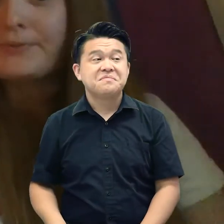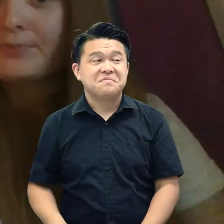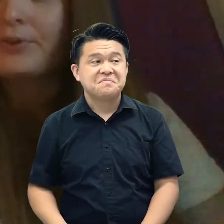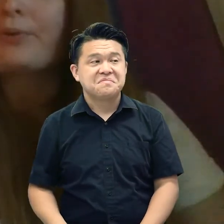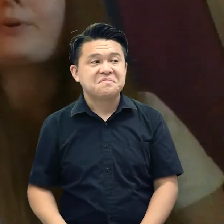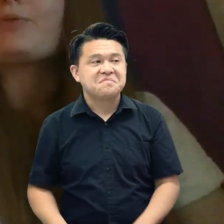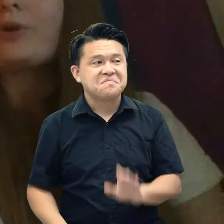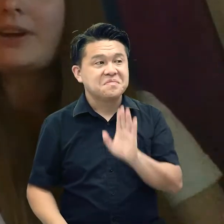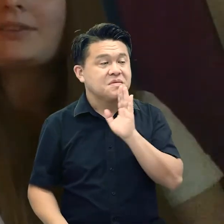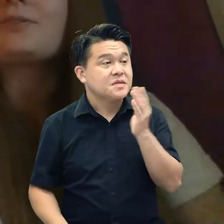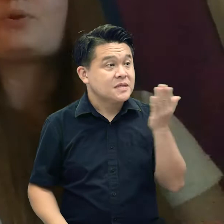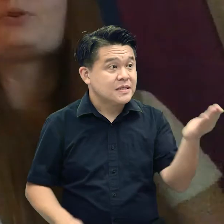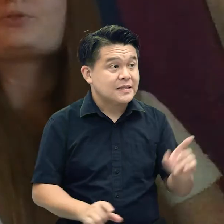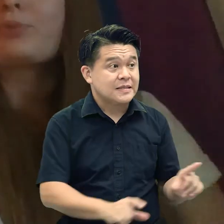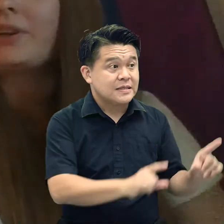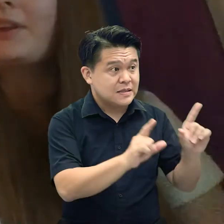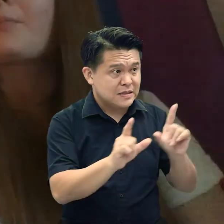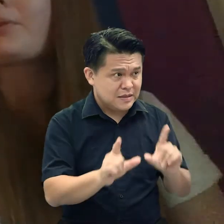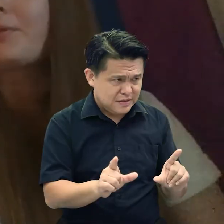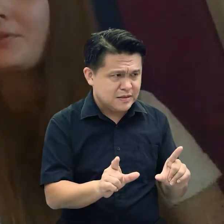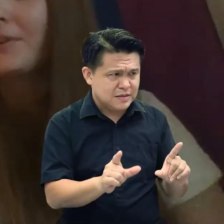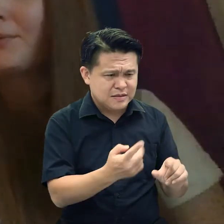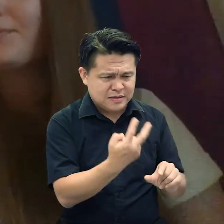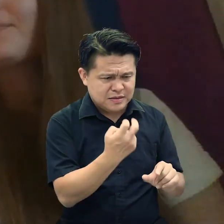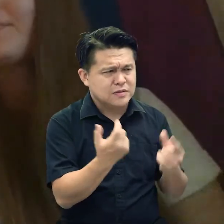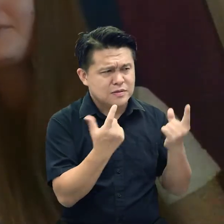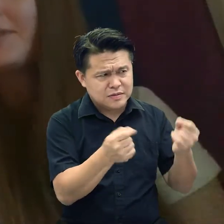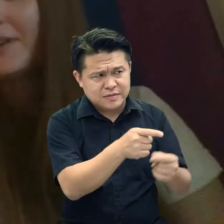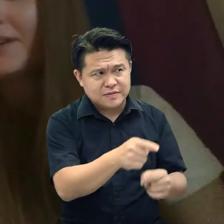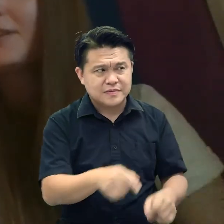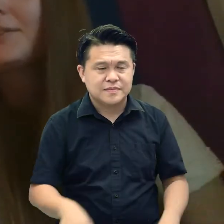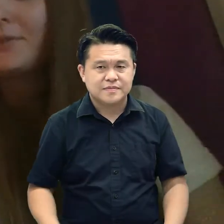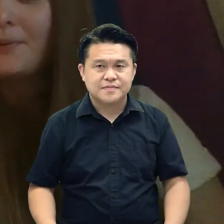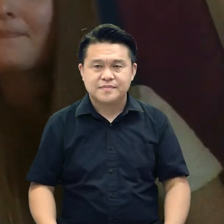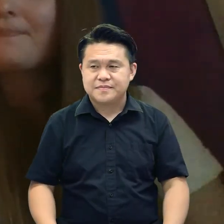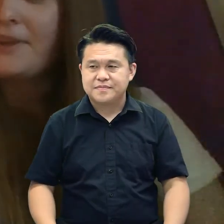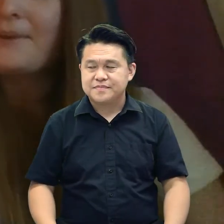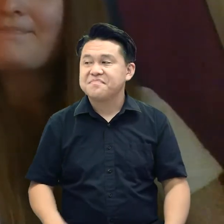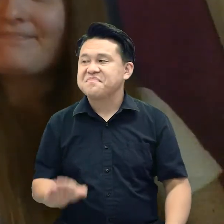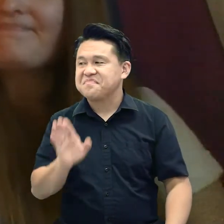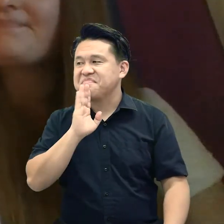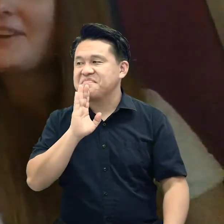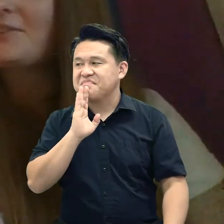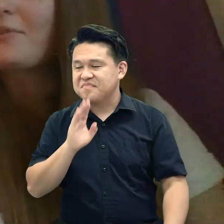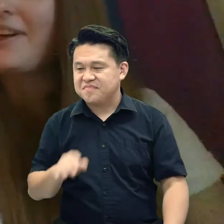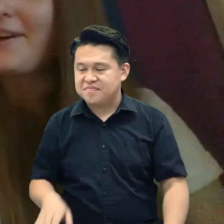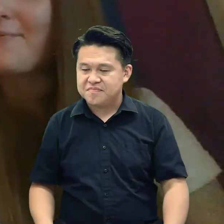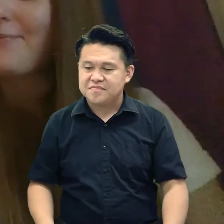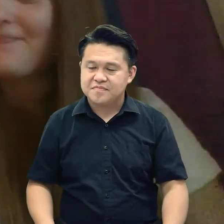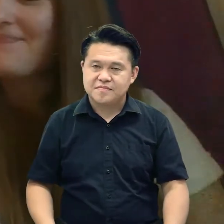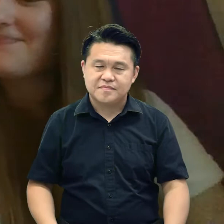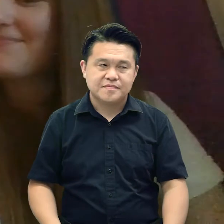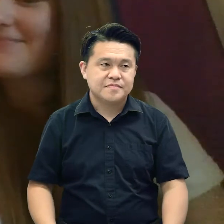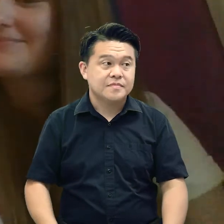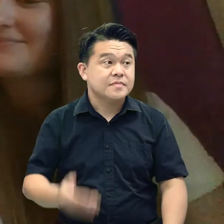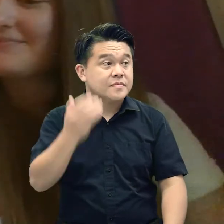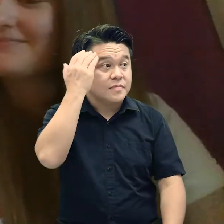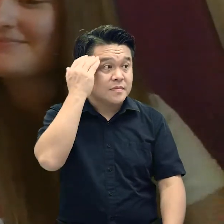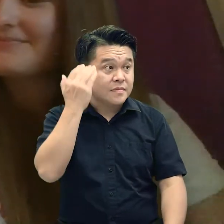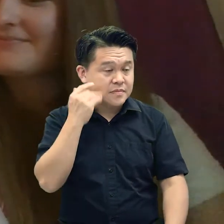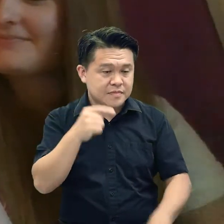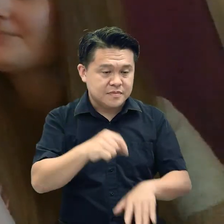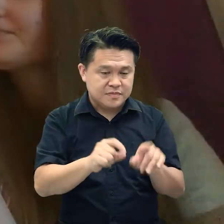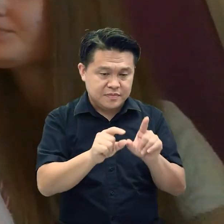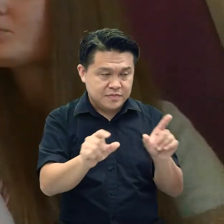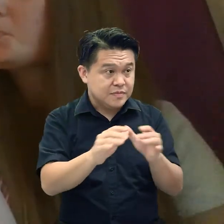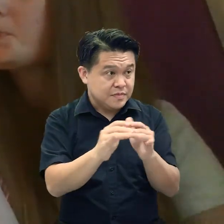will hurt you. So if you hate, you also bring that upon yourself. Exactly. That's your life. Yeah, that's your life.